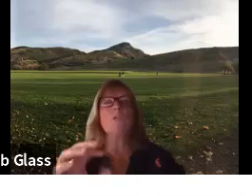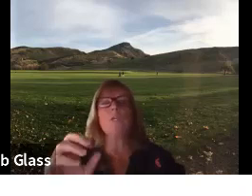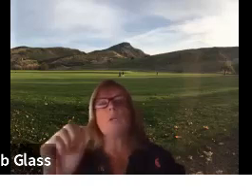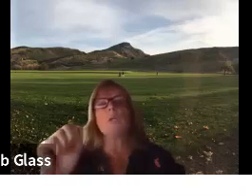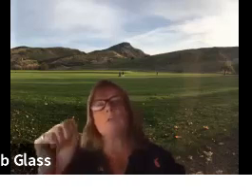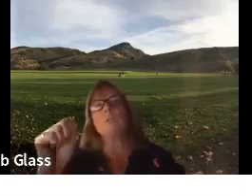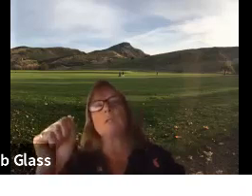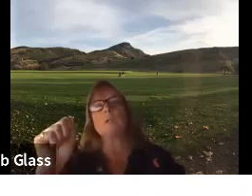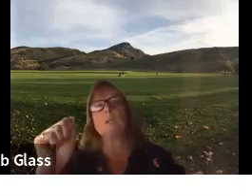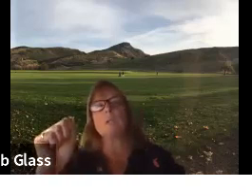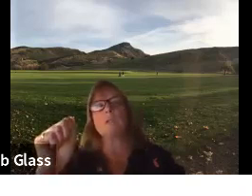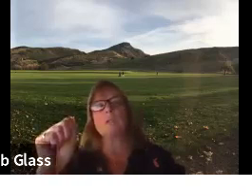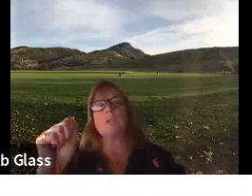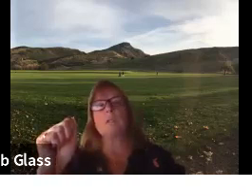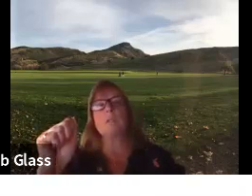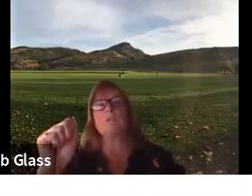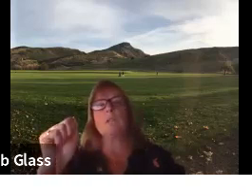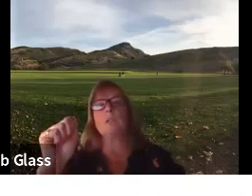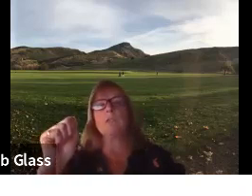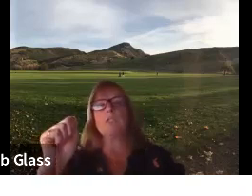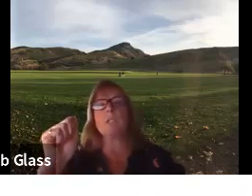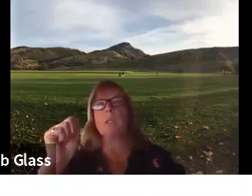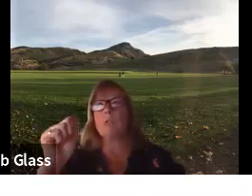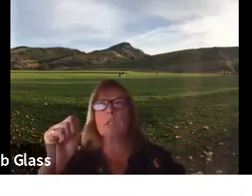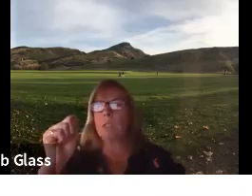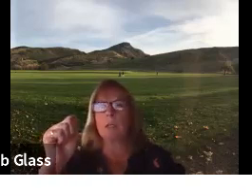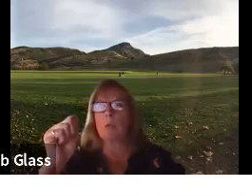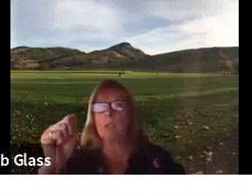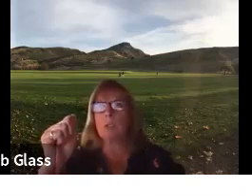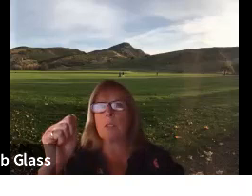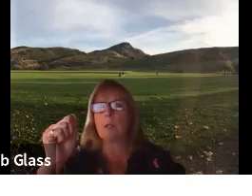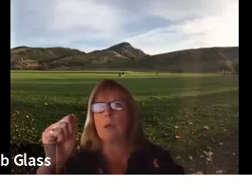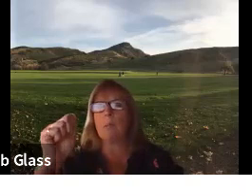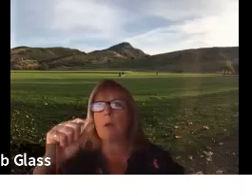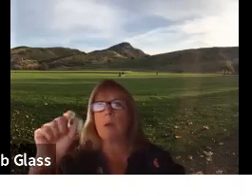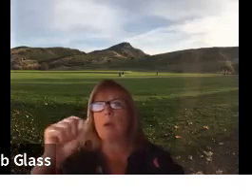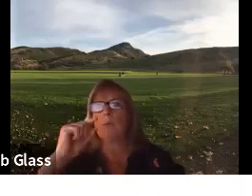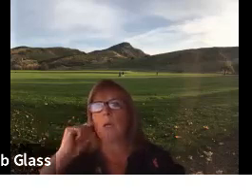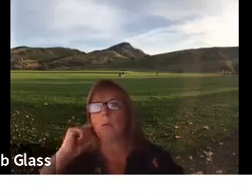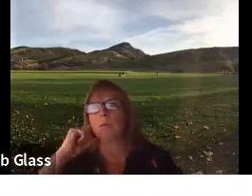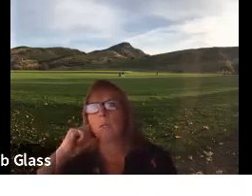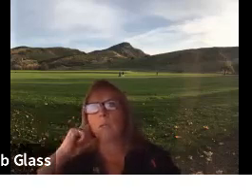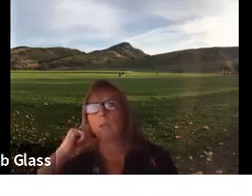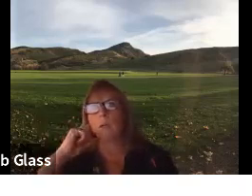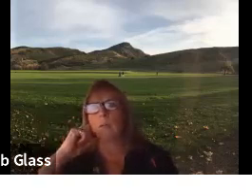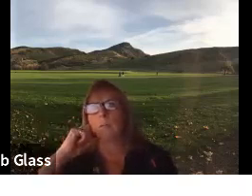I always find that when I do DSQ sessions, it's a vehicle for such interesting questions to come up